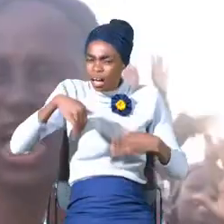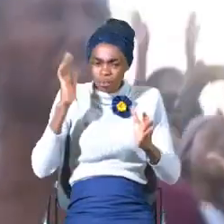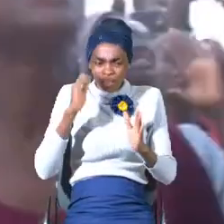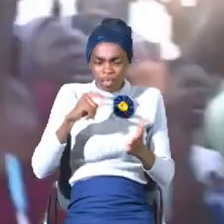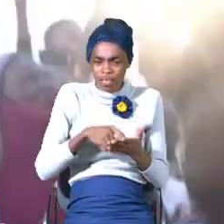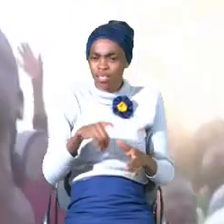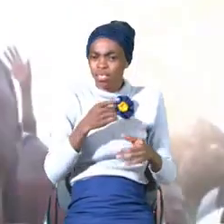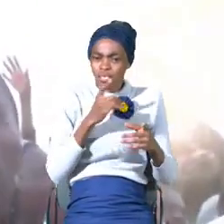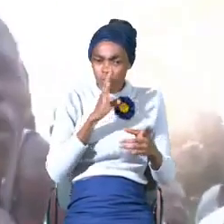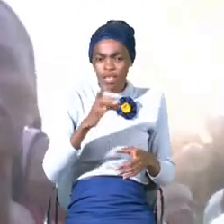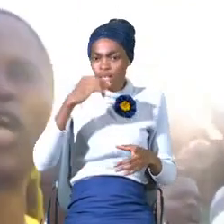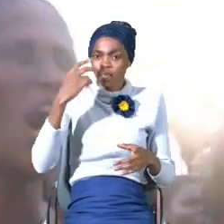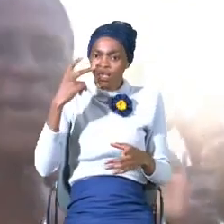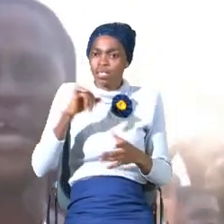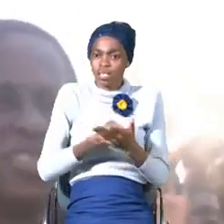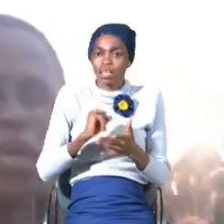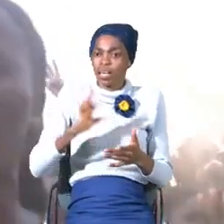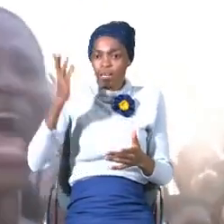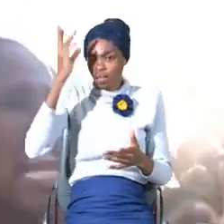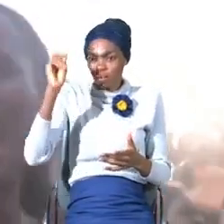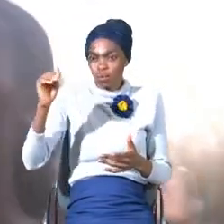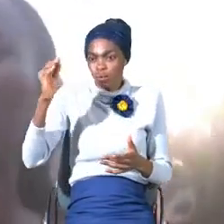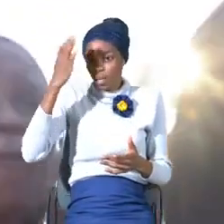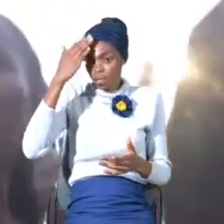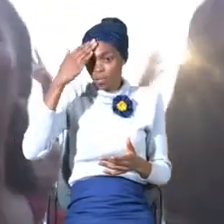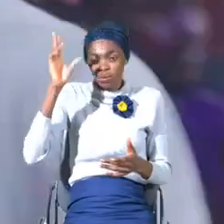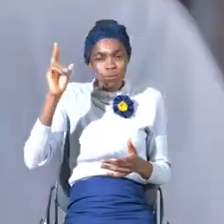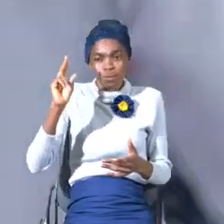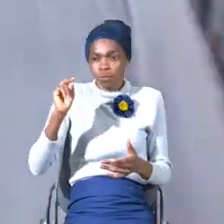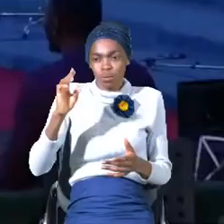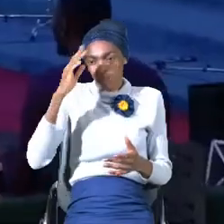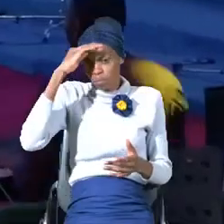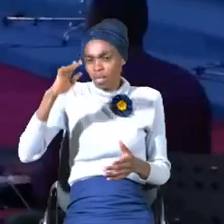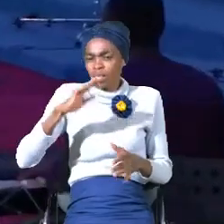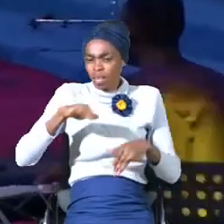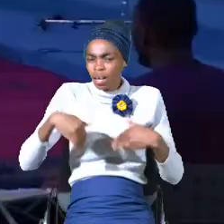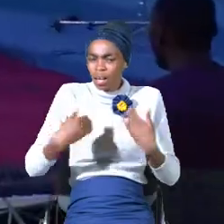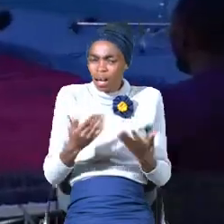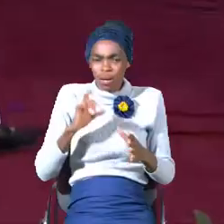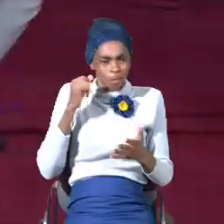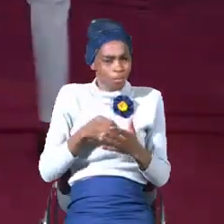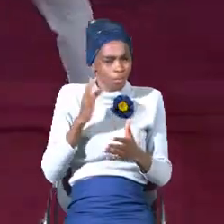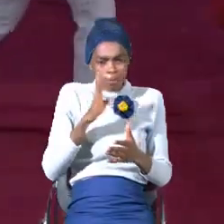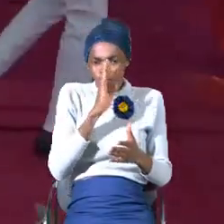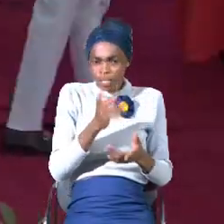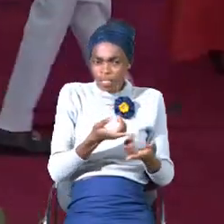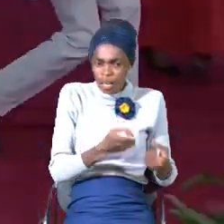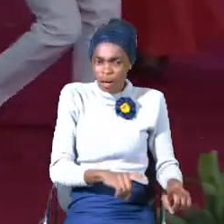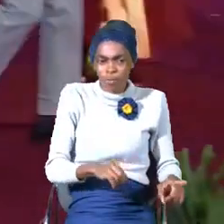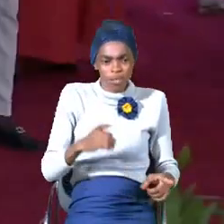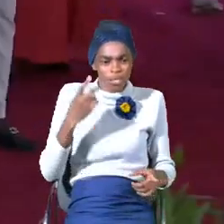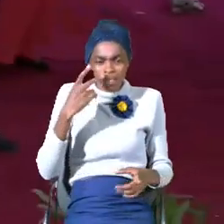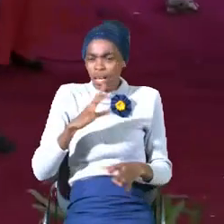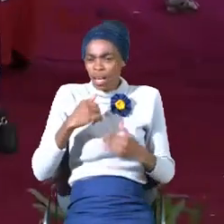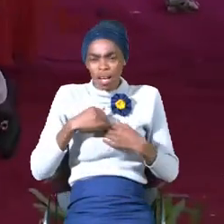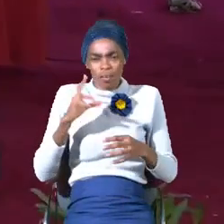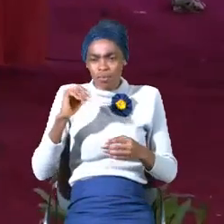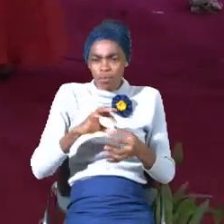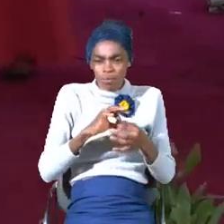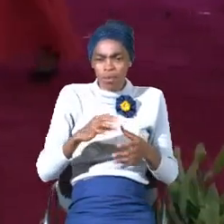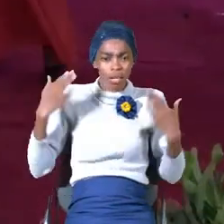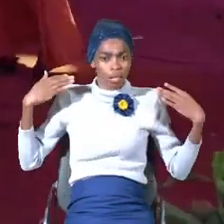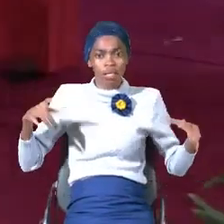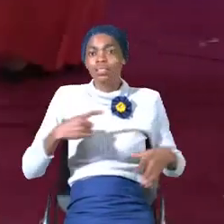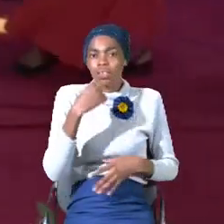know no man? How shall this thing be, seeing that I have no connection? The angel